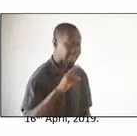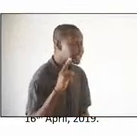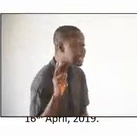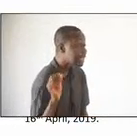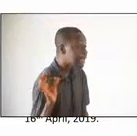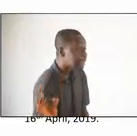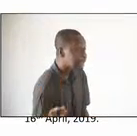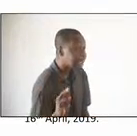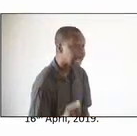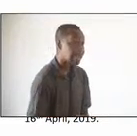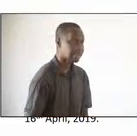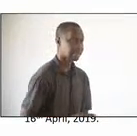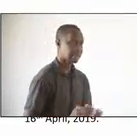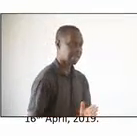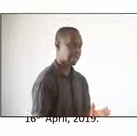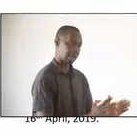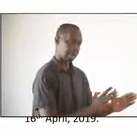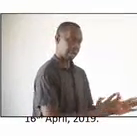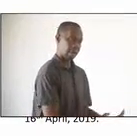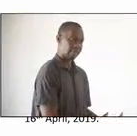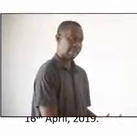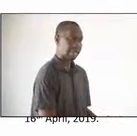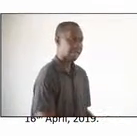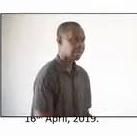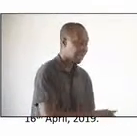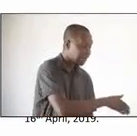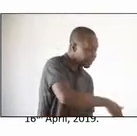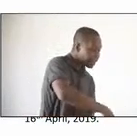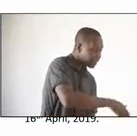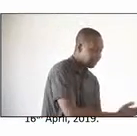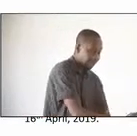Then at the other end, we have the receiver's address.